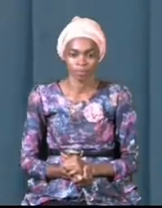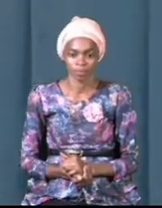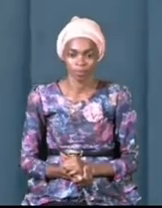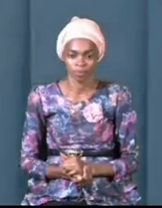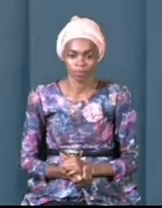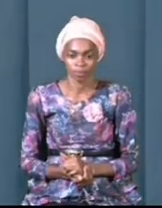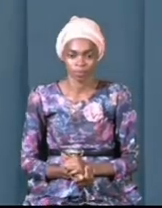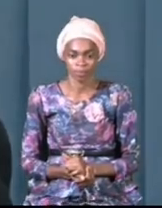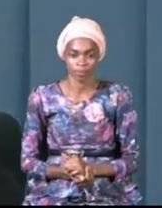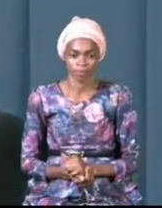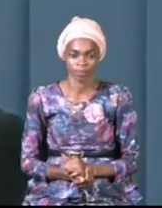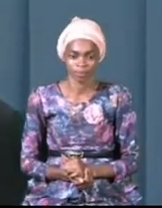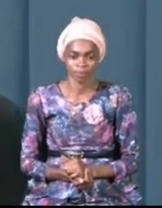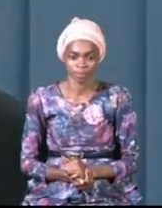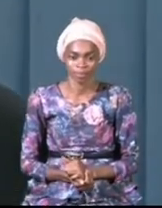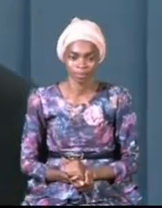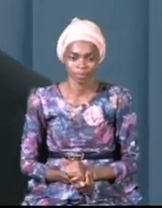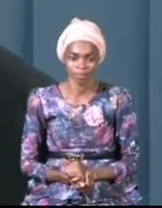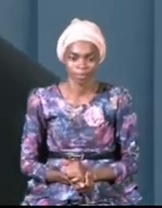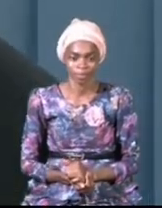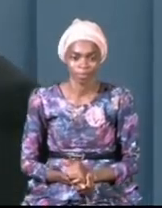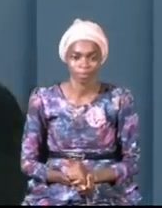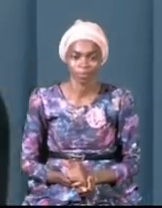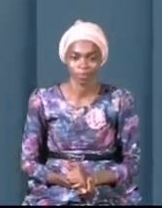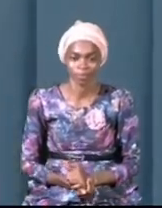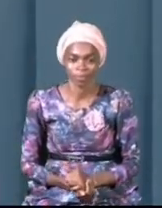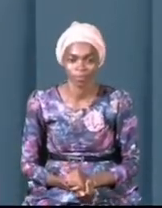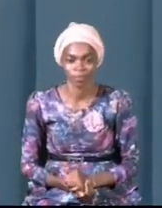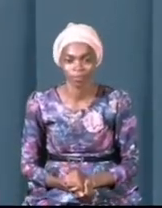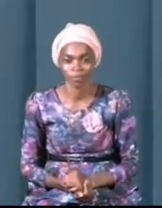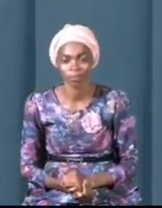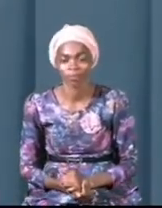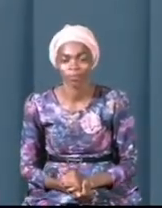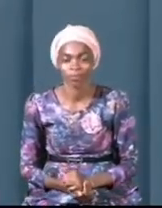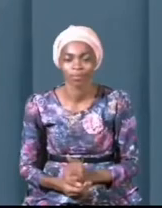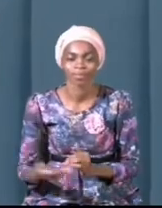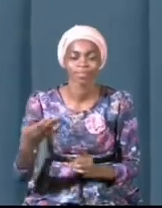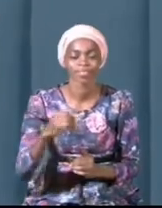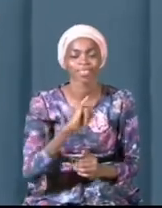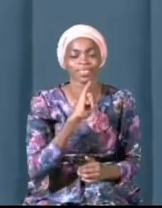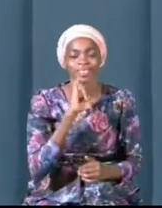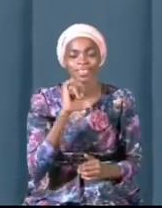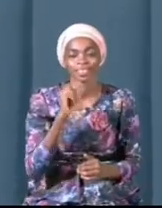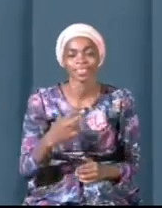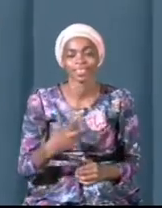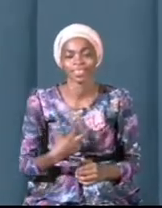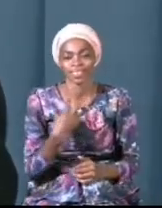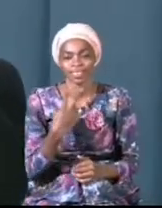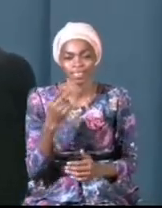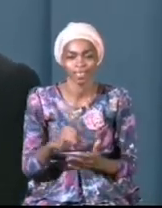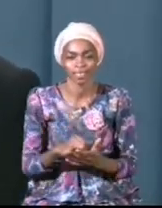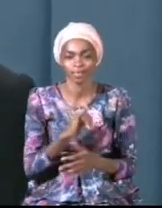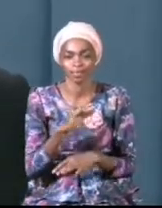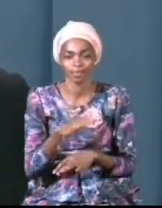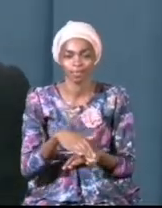Haitian's graves. There's a voice that's calling, will you